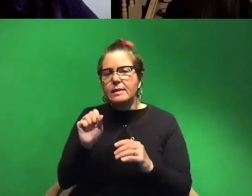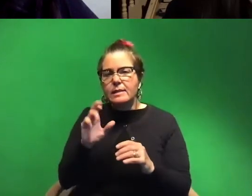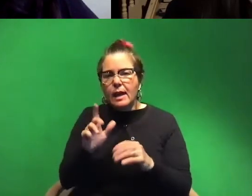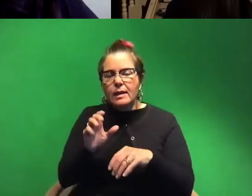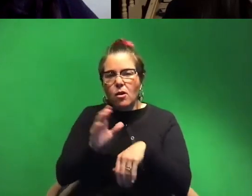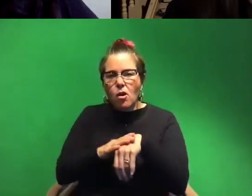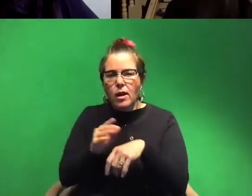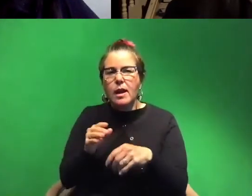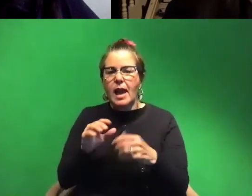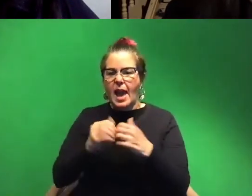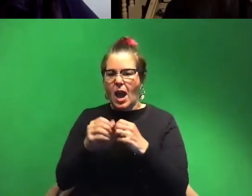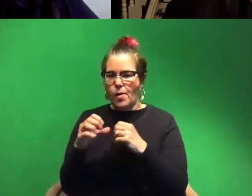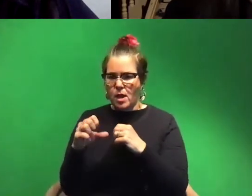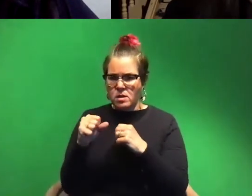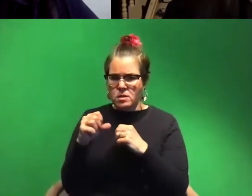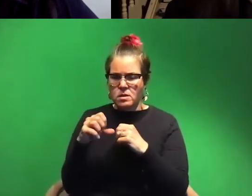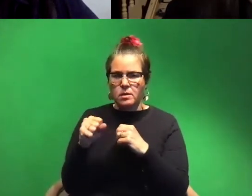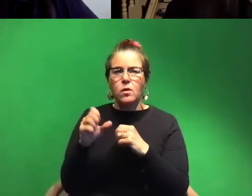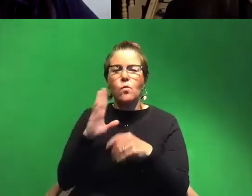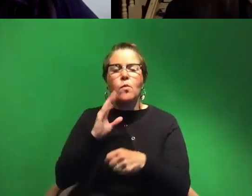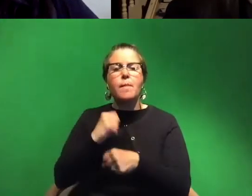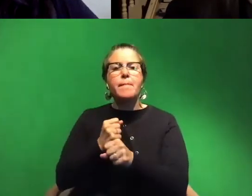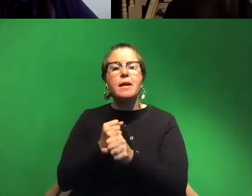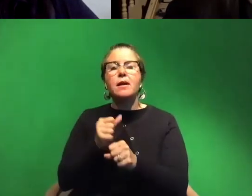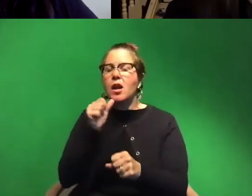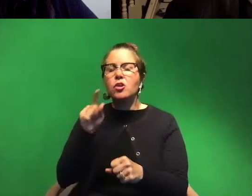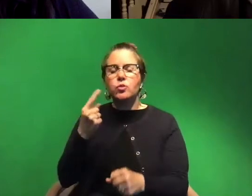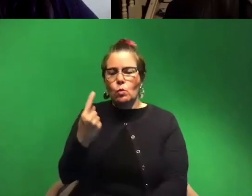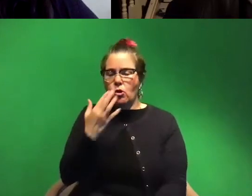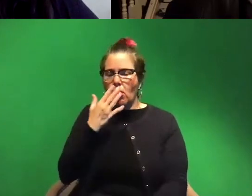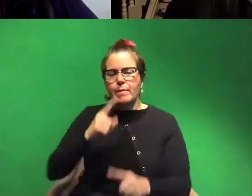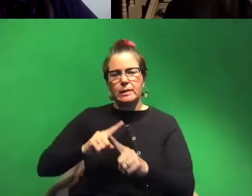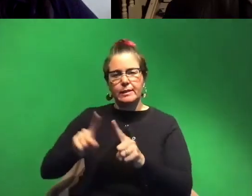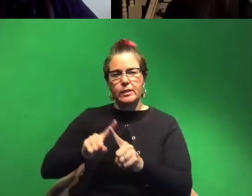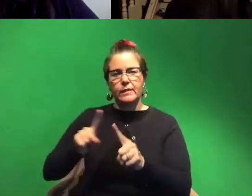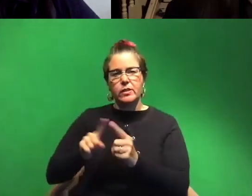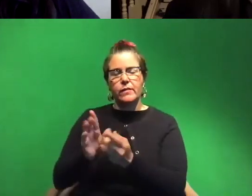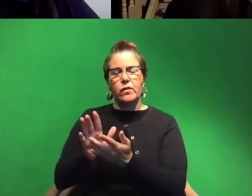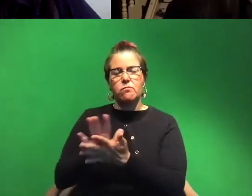they contract that, it produces not just a color, but different shades of colors.